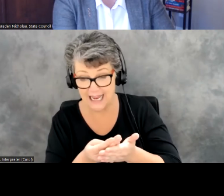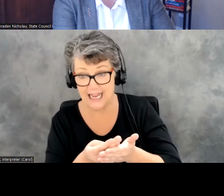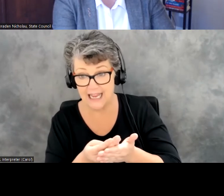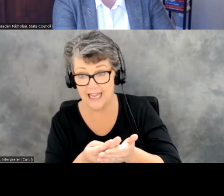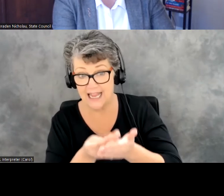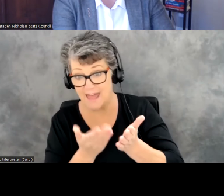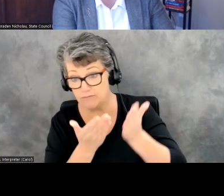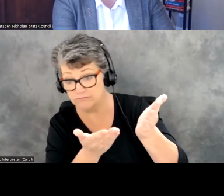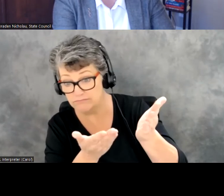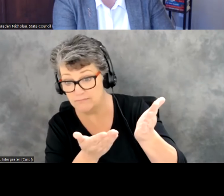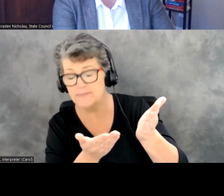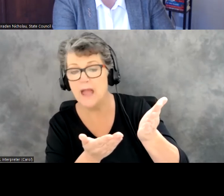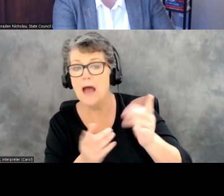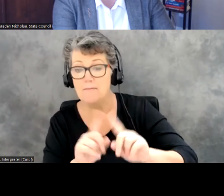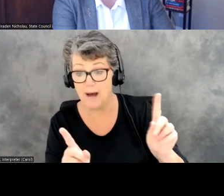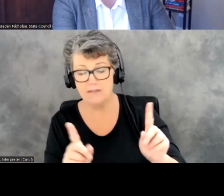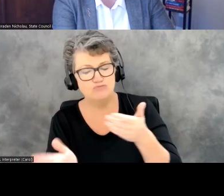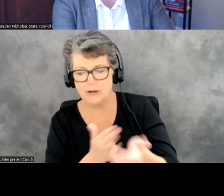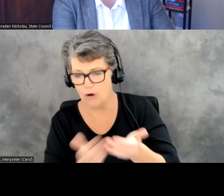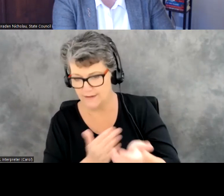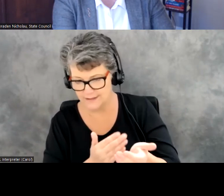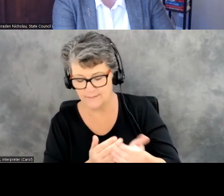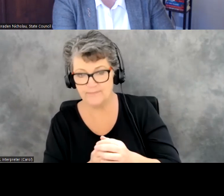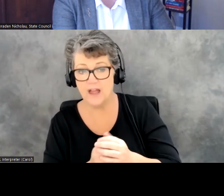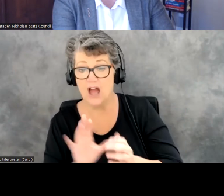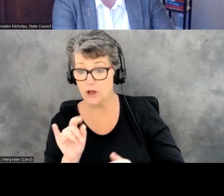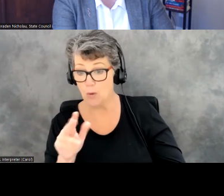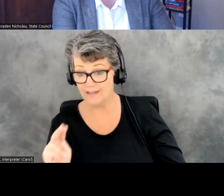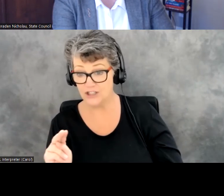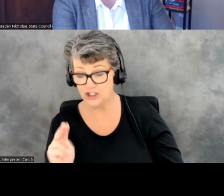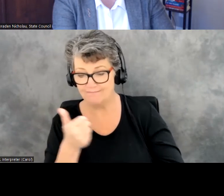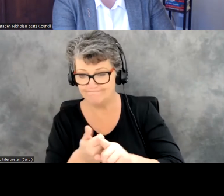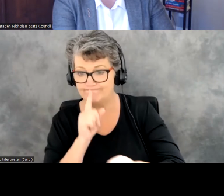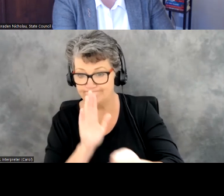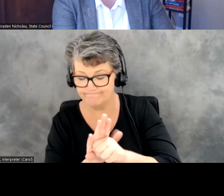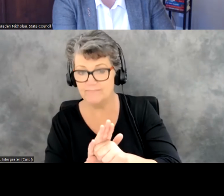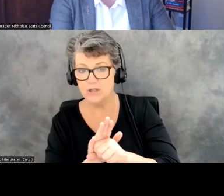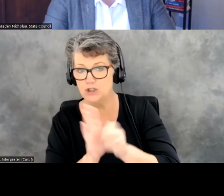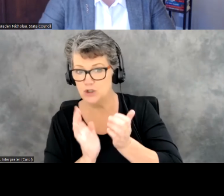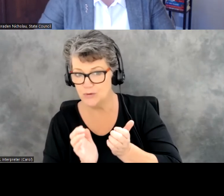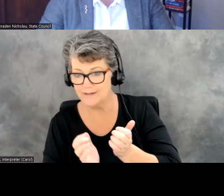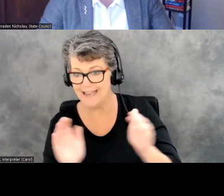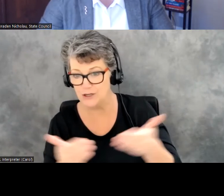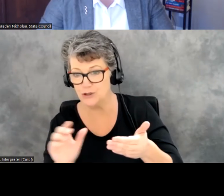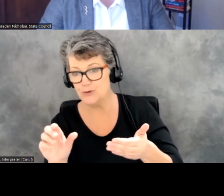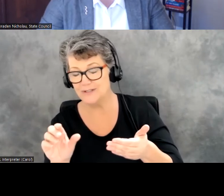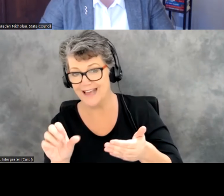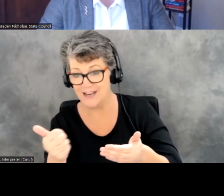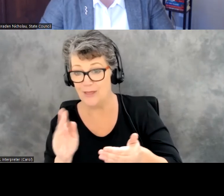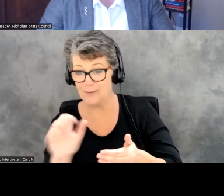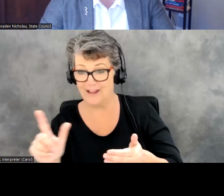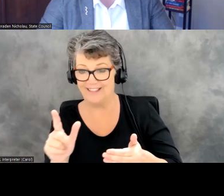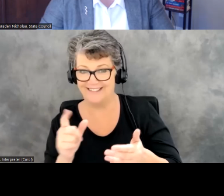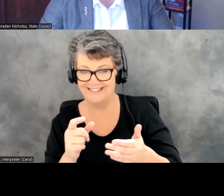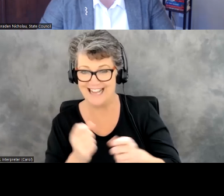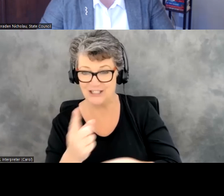being appropriated. But regardless, the coalition is committed to trying to introduce another bill next year. So we will certainly